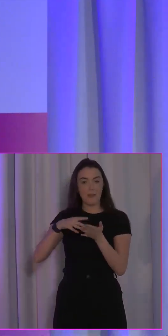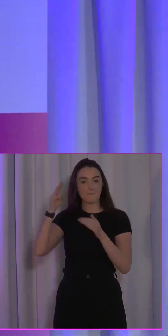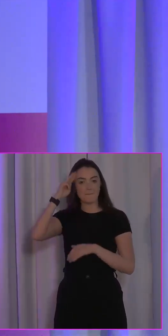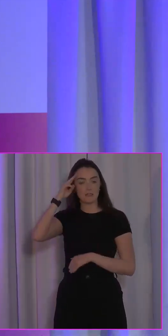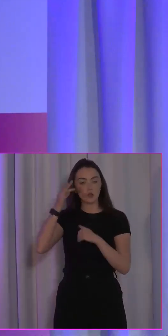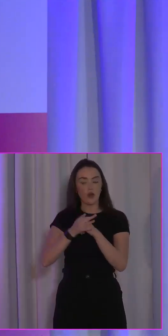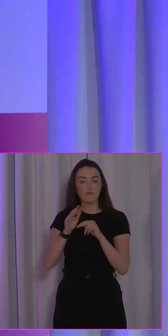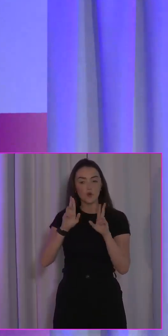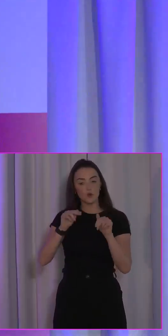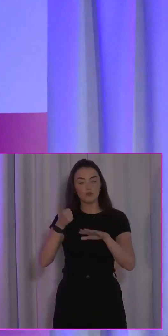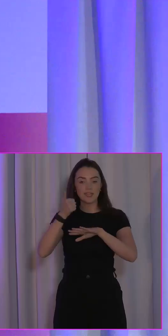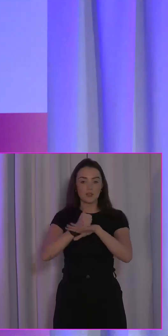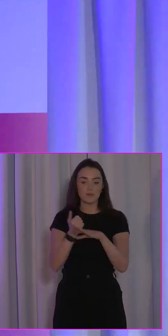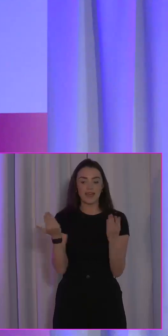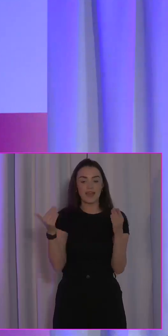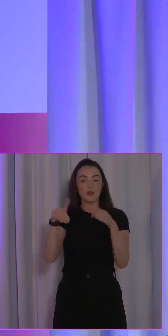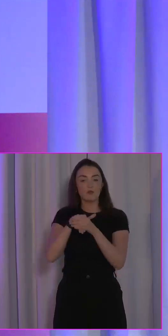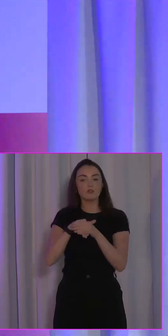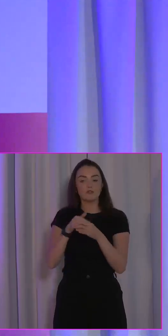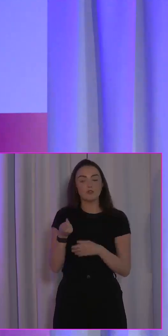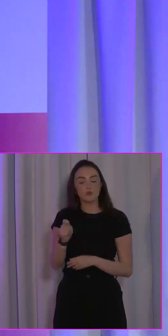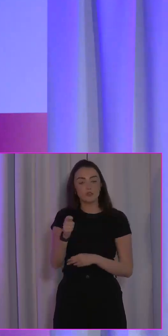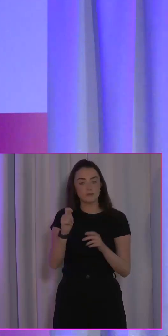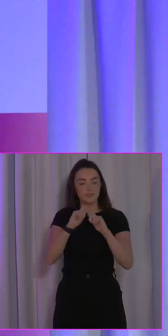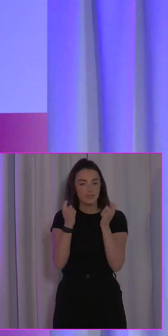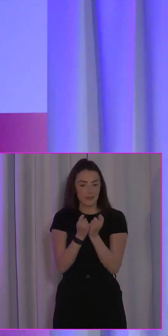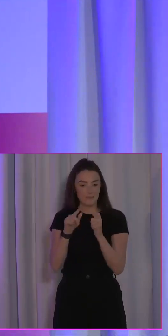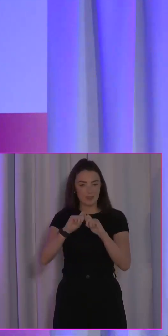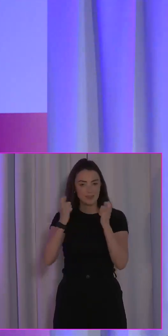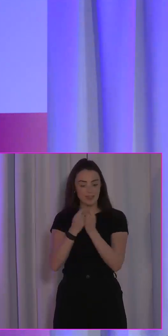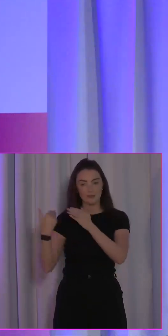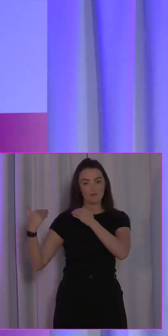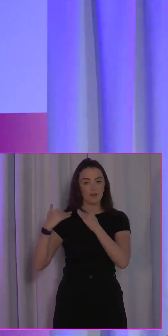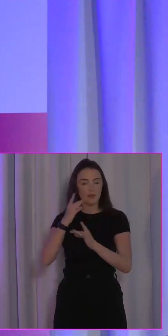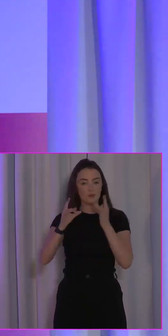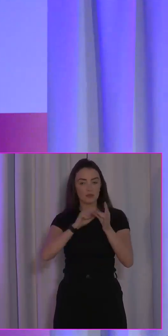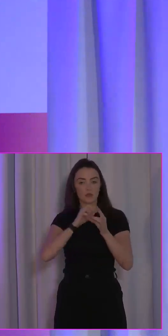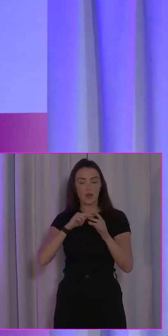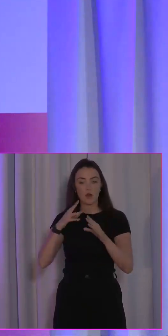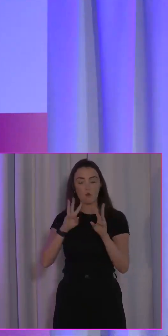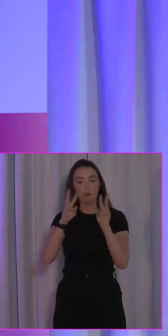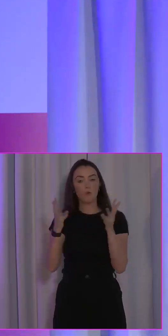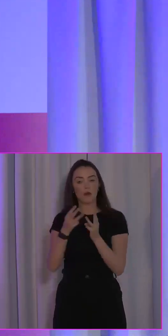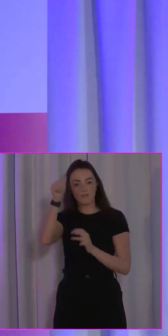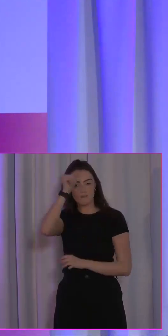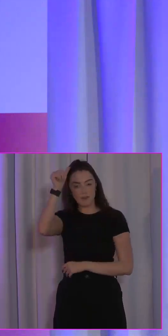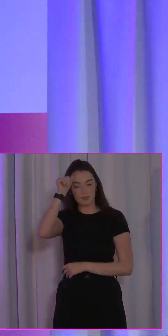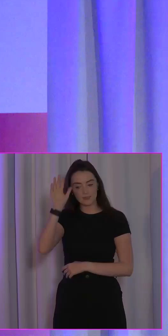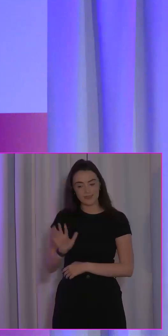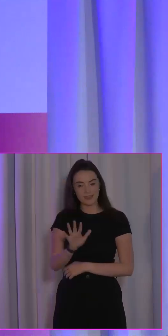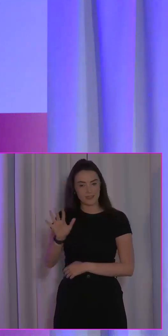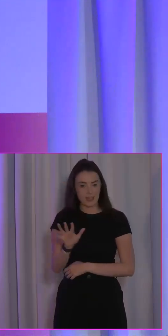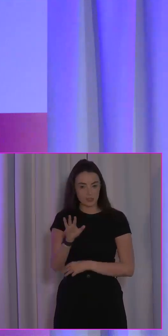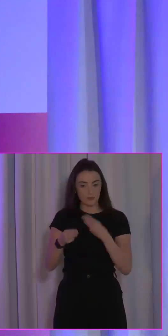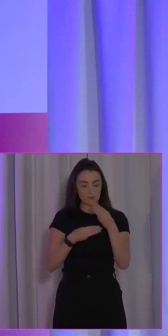newly established inclusive tourism team. The team is responsible for ensuring our world-famous destination, products and